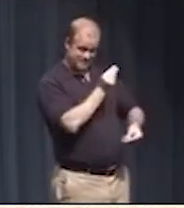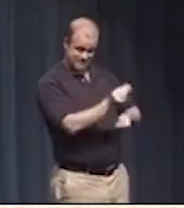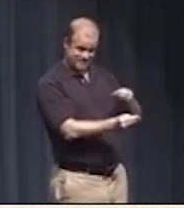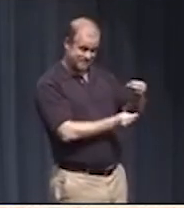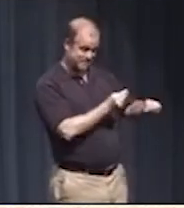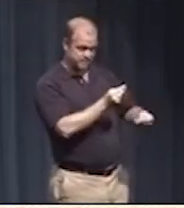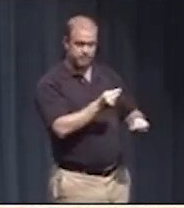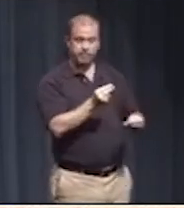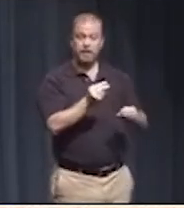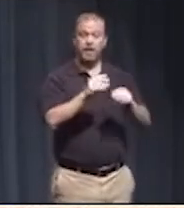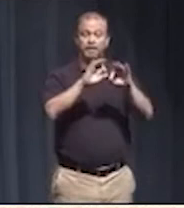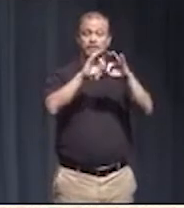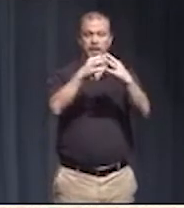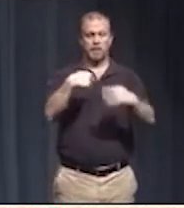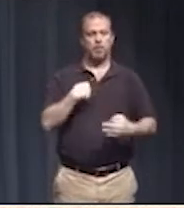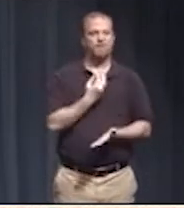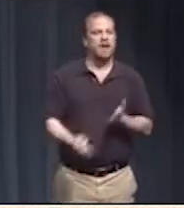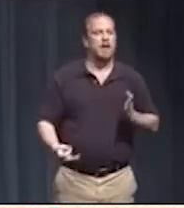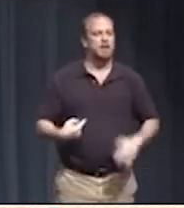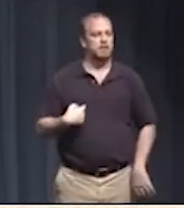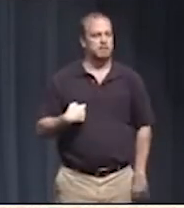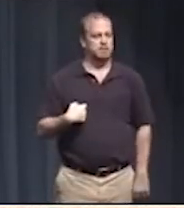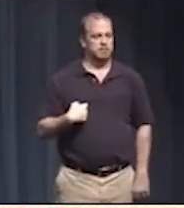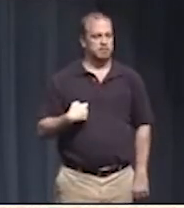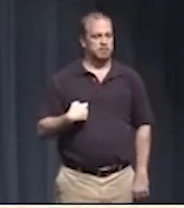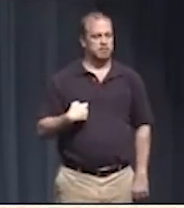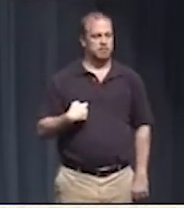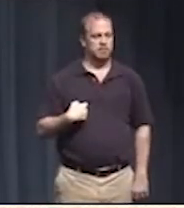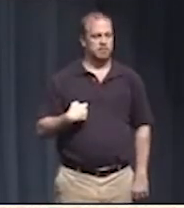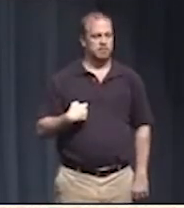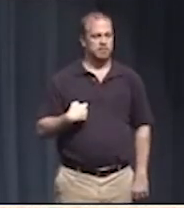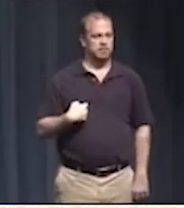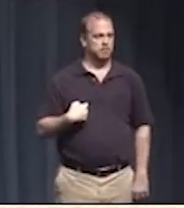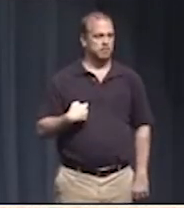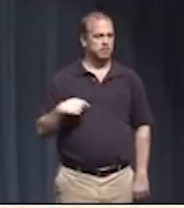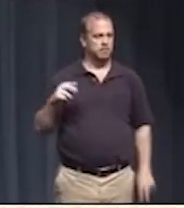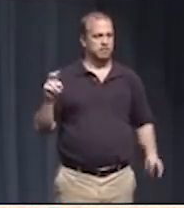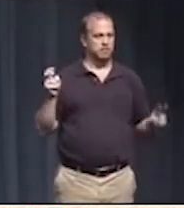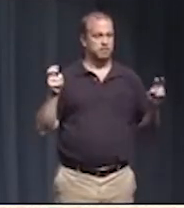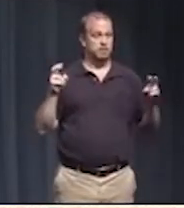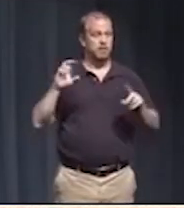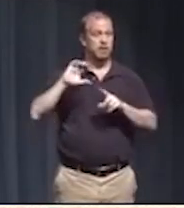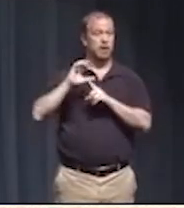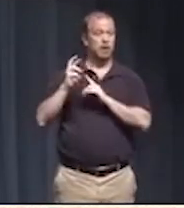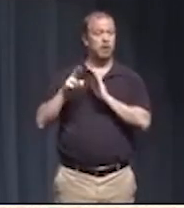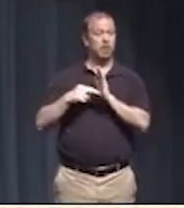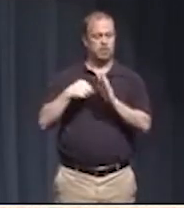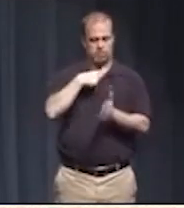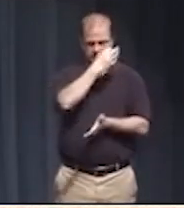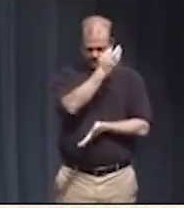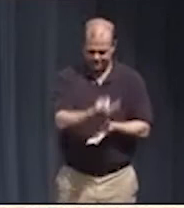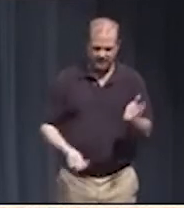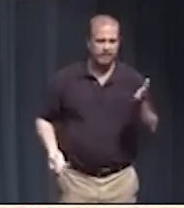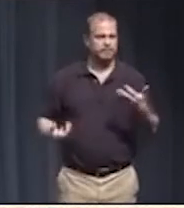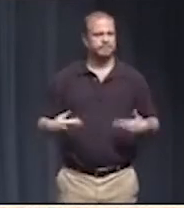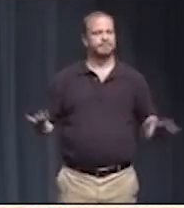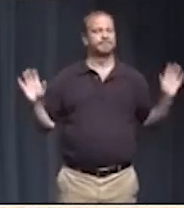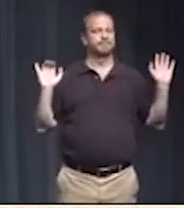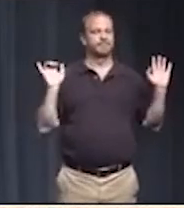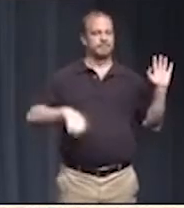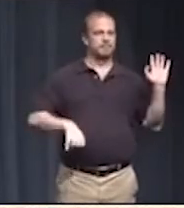are failing the family. We are not doing our given cultural role. We are failing at it,